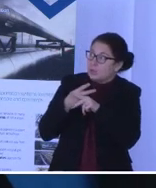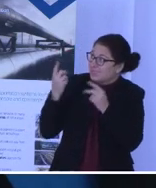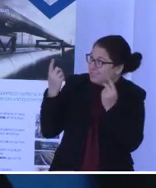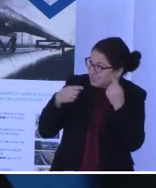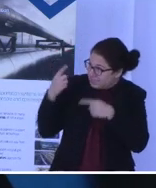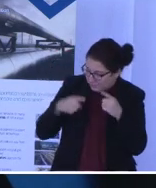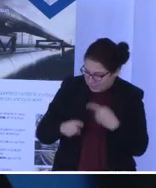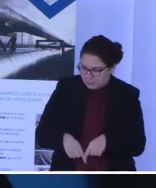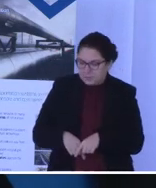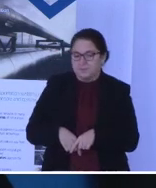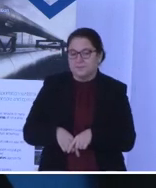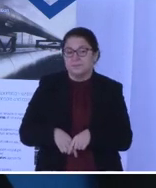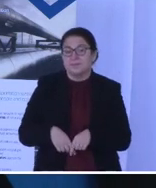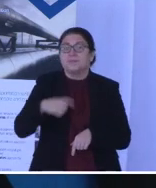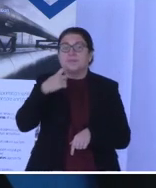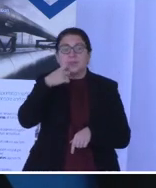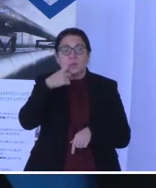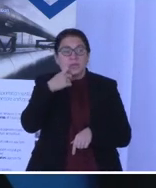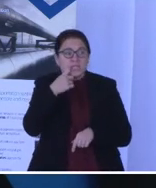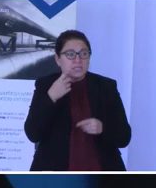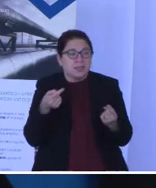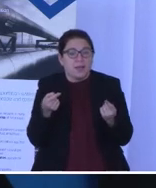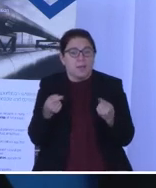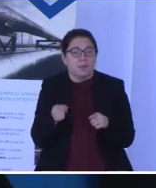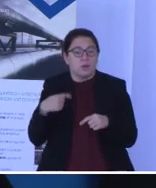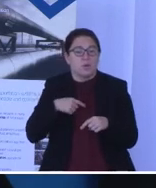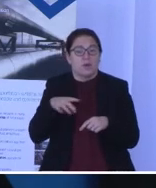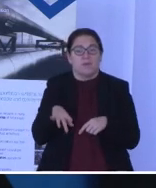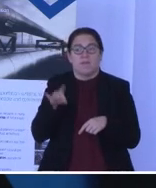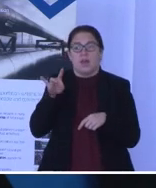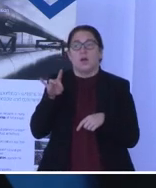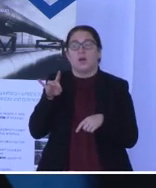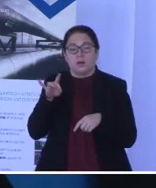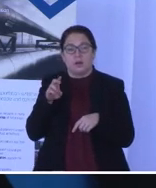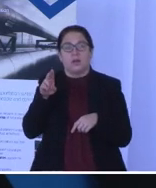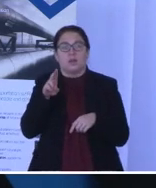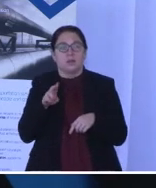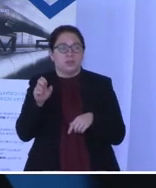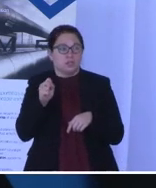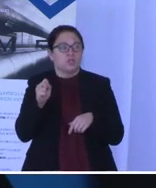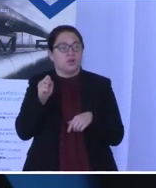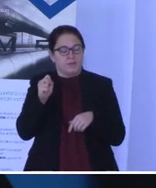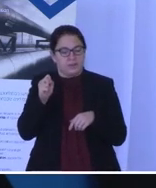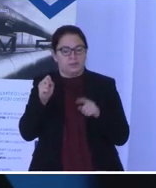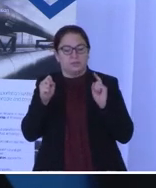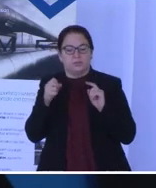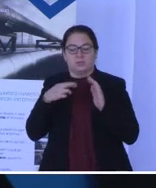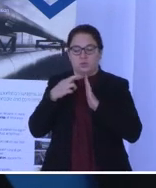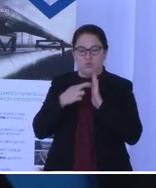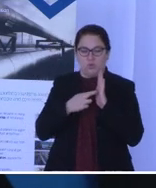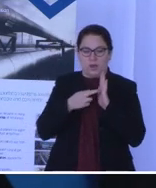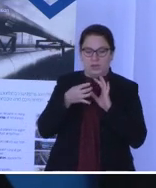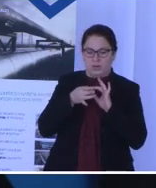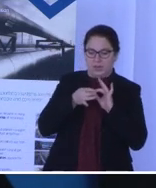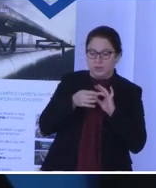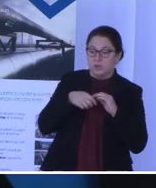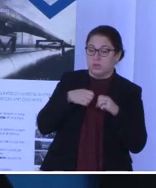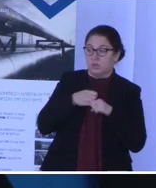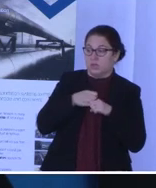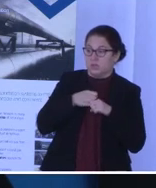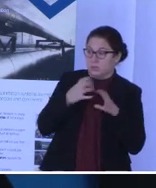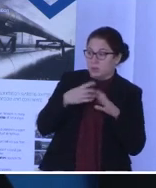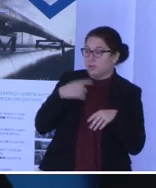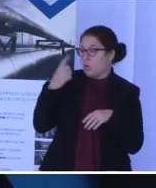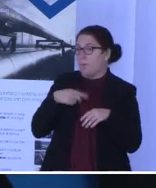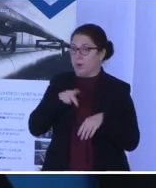And even more recently, we discovered that adversaries found ways to hide explosives and personal electronic